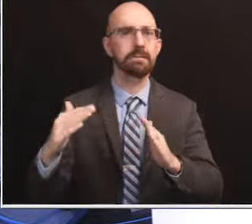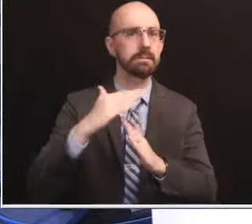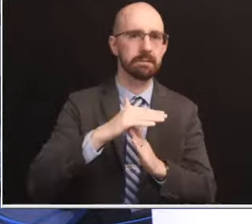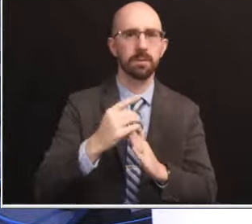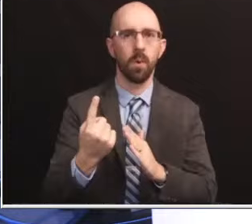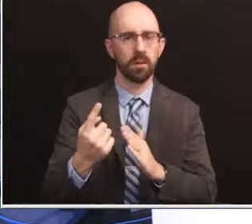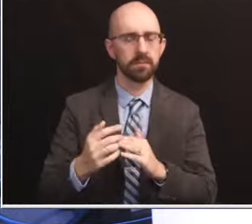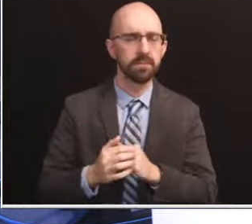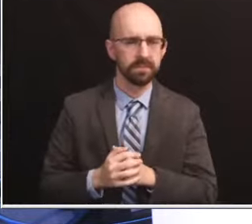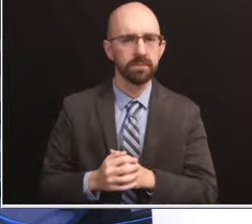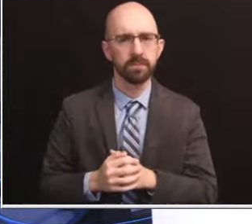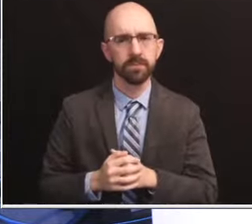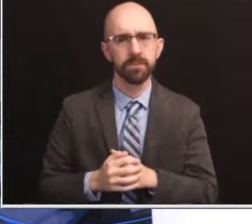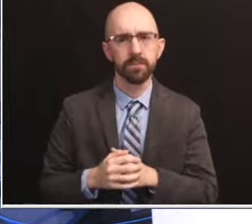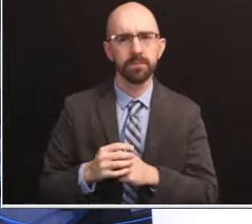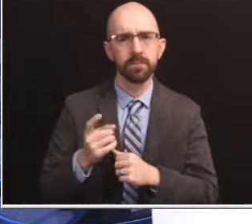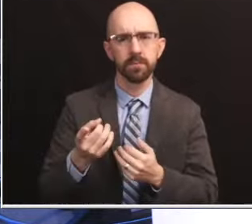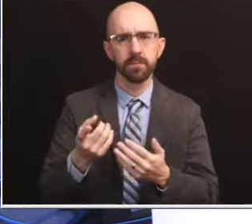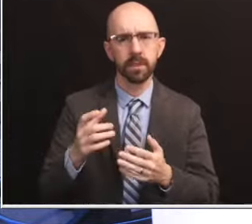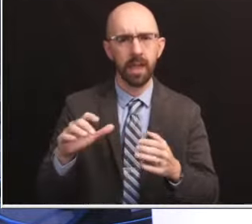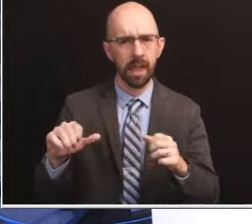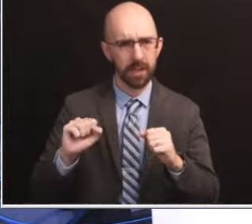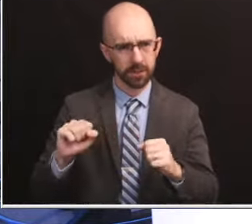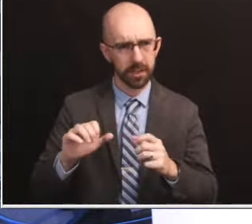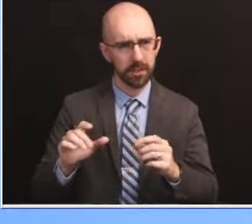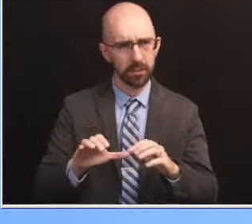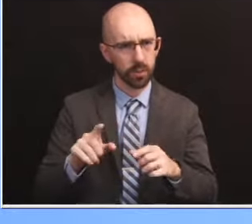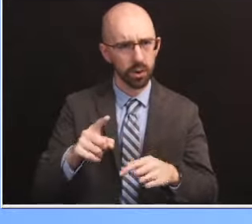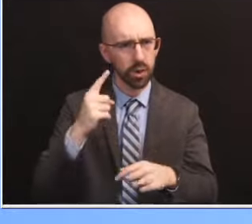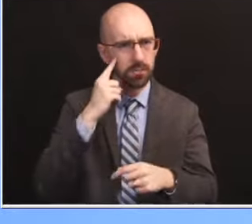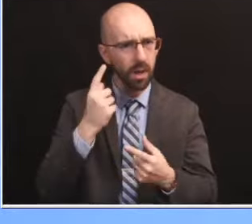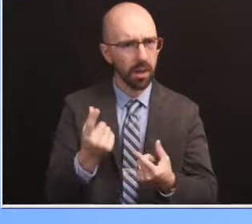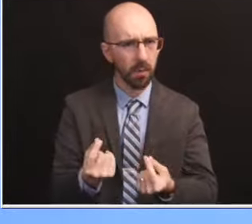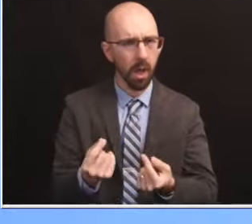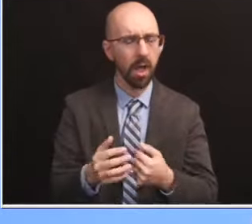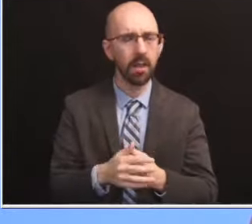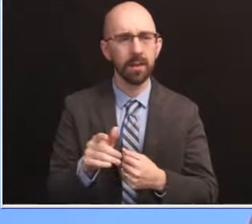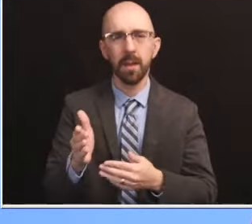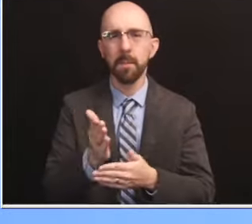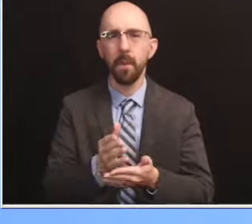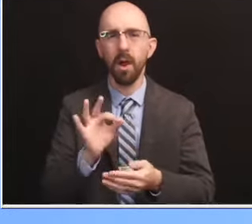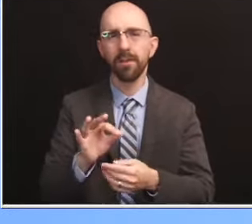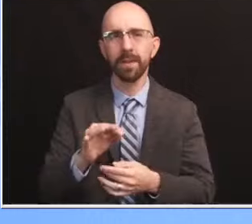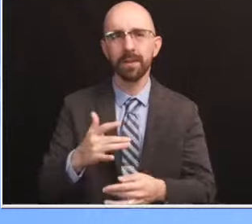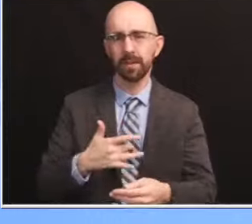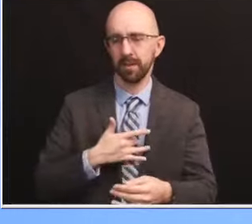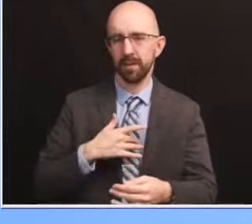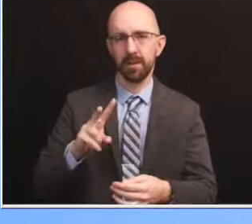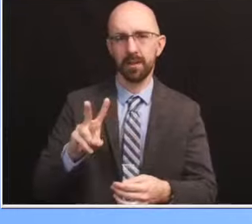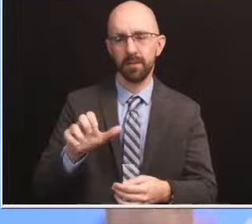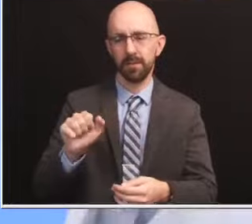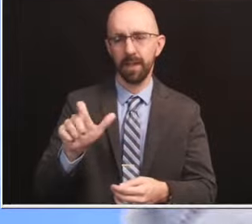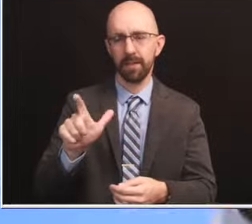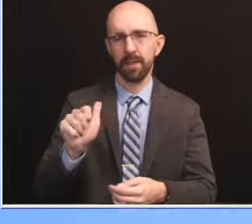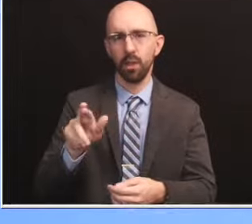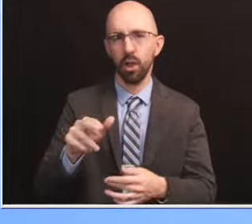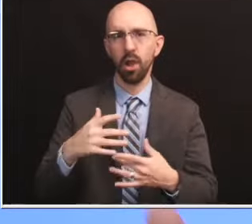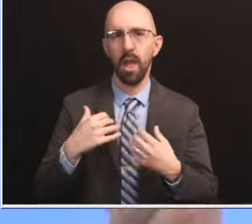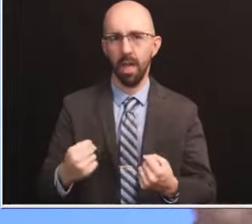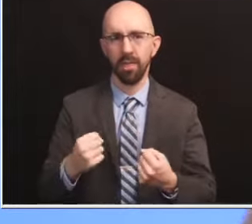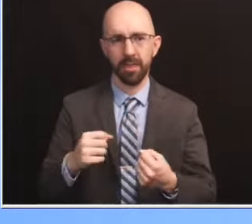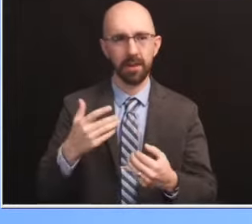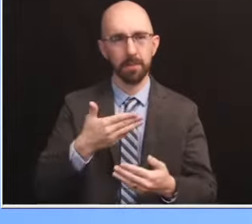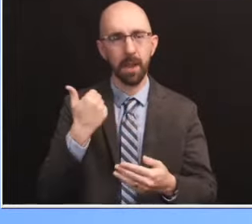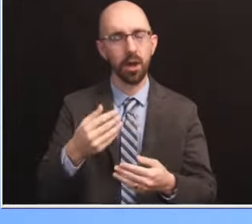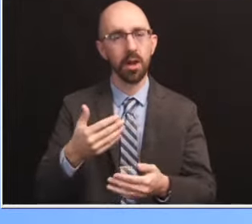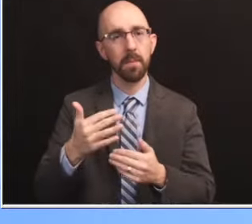doing, the exercise doing to your brain, though? Yeah. I mean, part of it is from a vascular health standpoint, right? So you're getting better blood flow to the